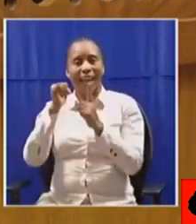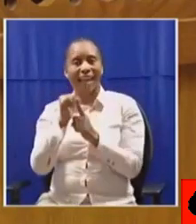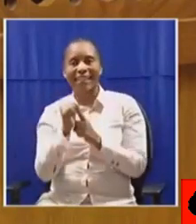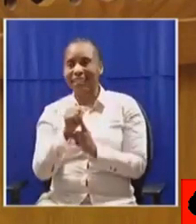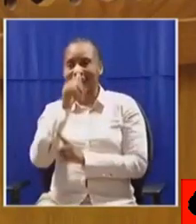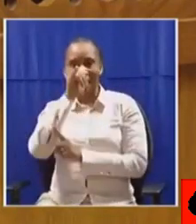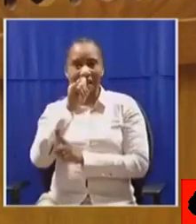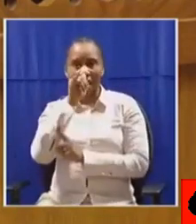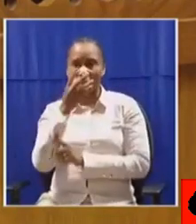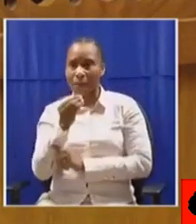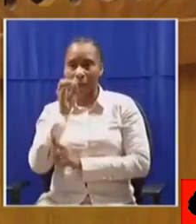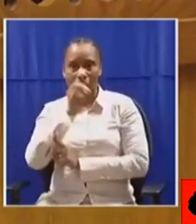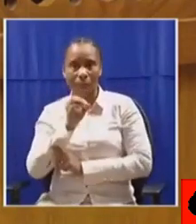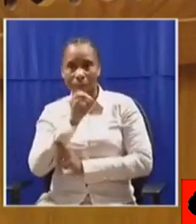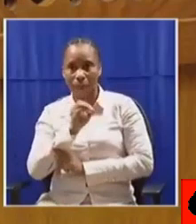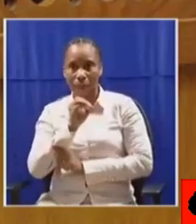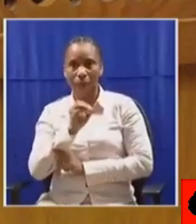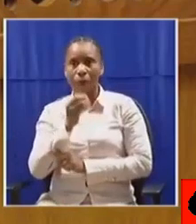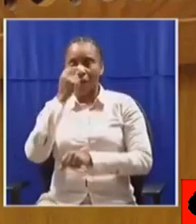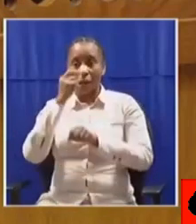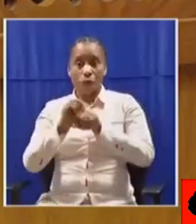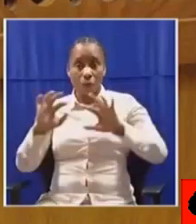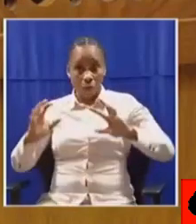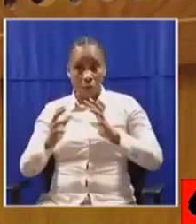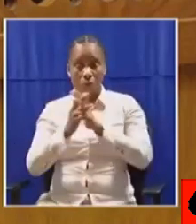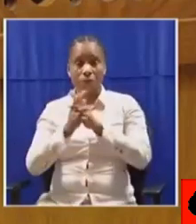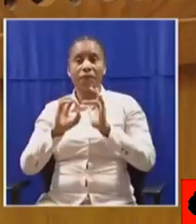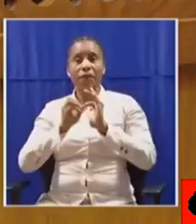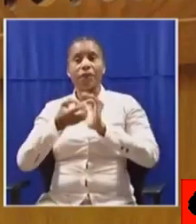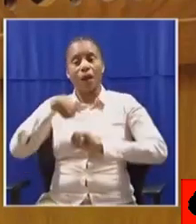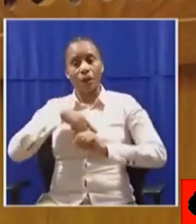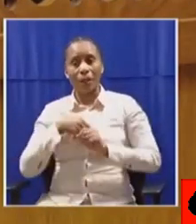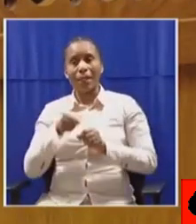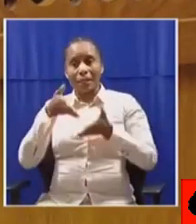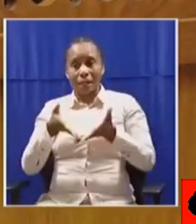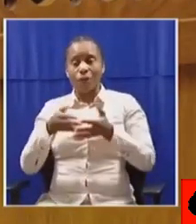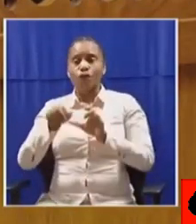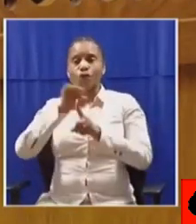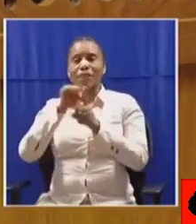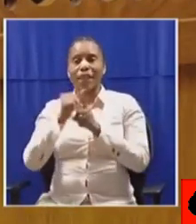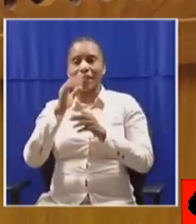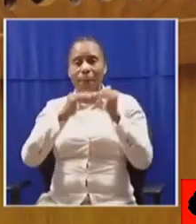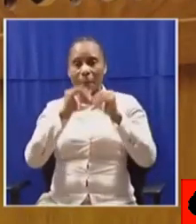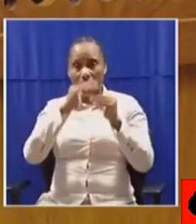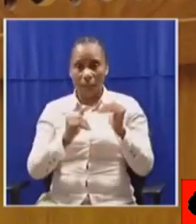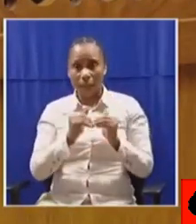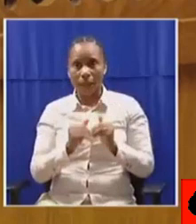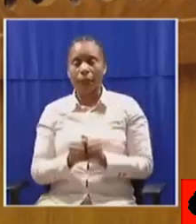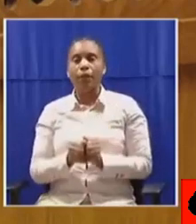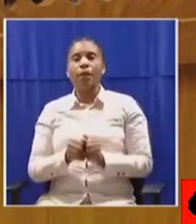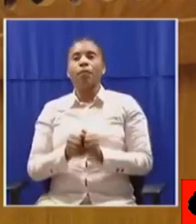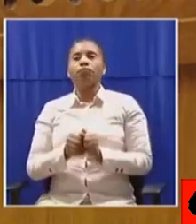to be similarly united in our efforts to build such a society. There can be no meaningful